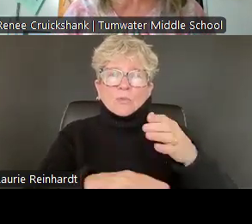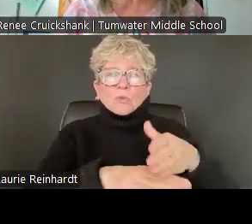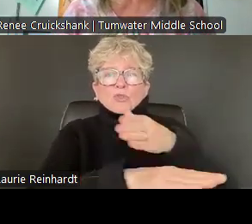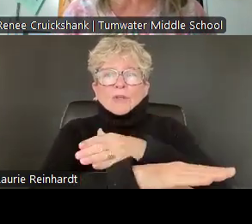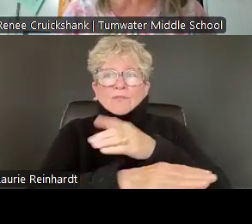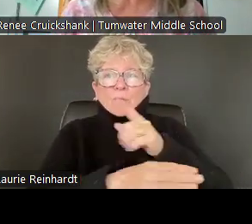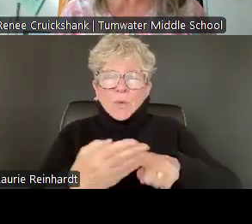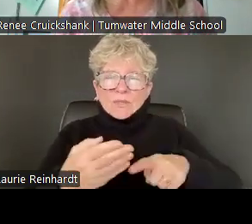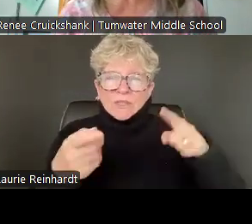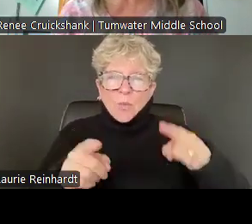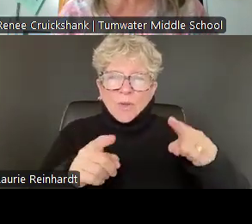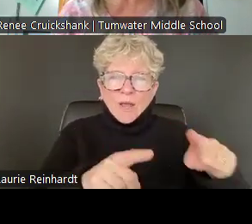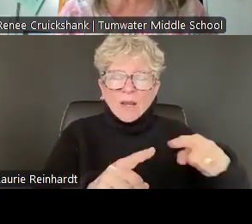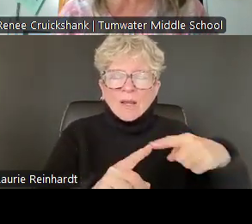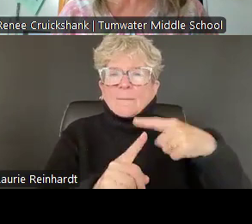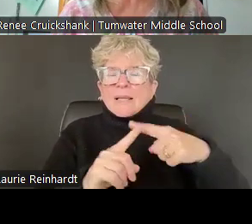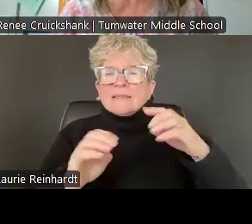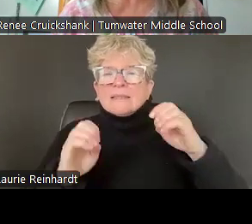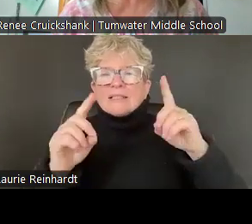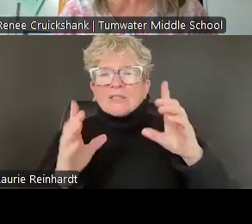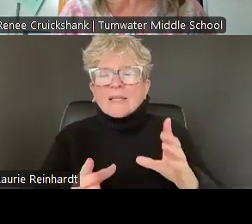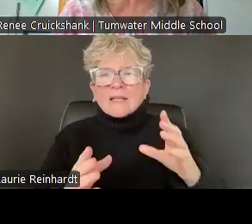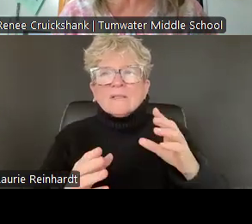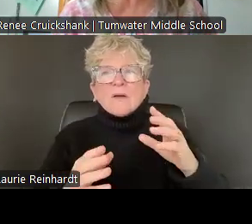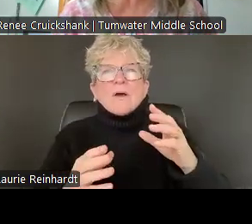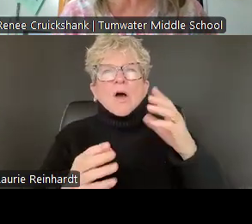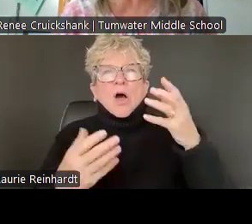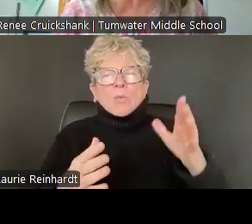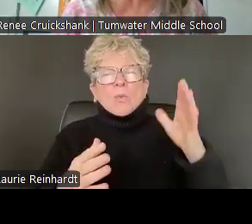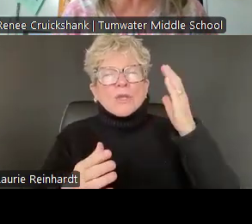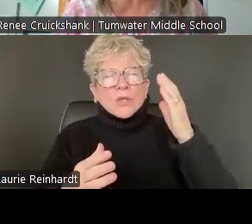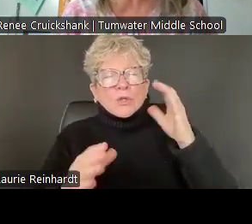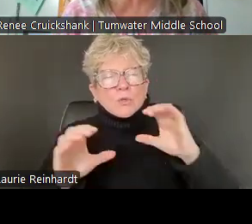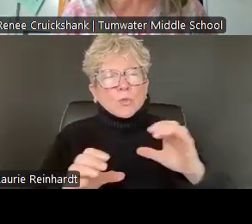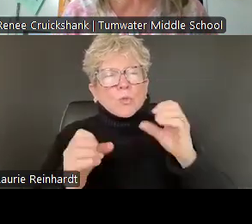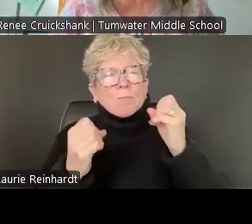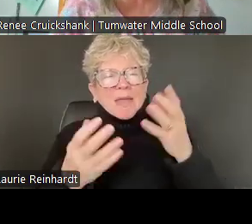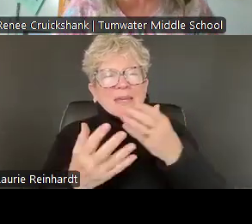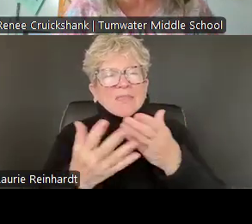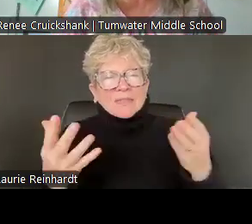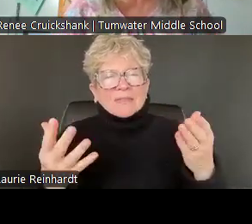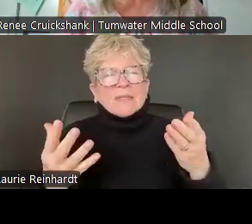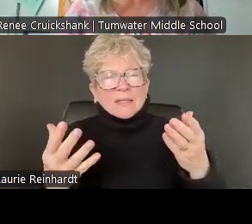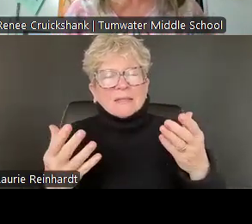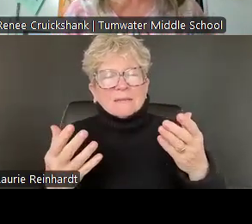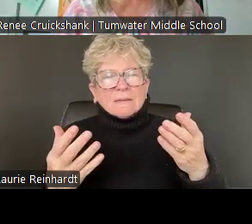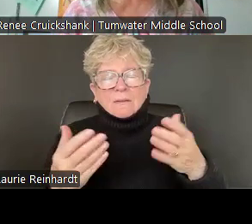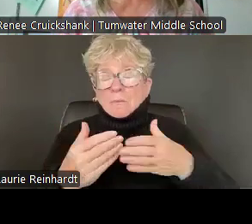I think also a lot of educators probably already do more of these things than they realize, whatever